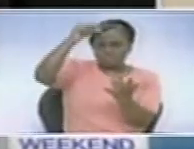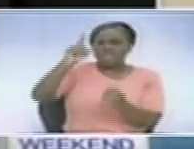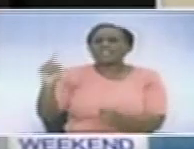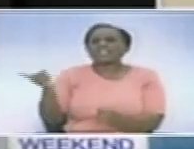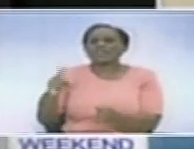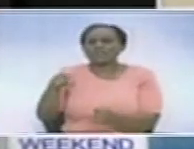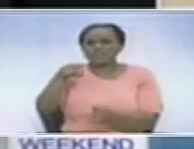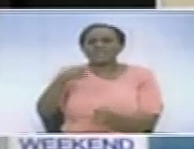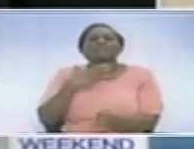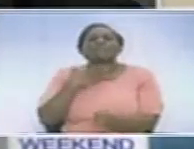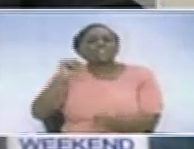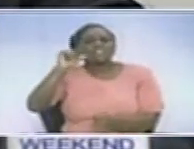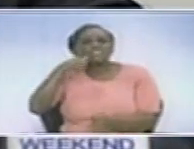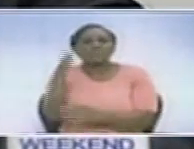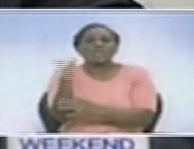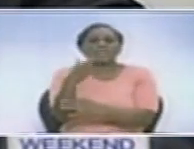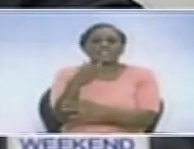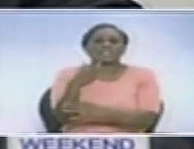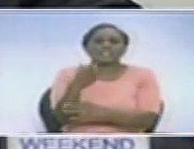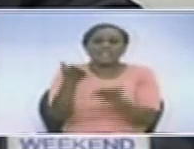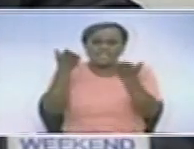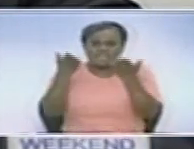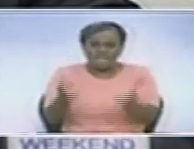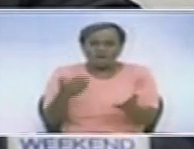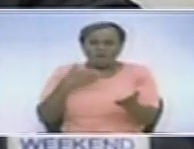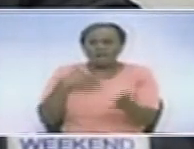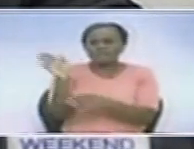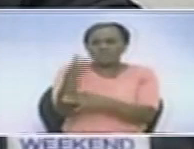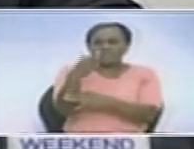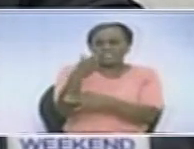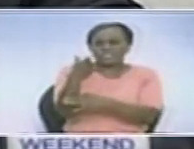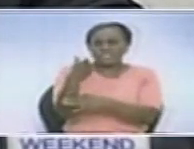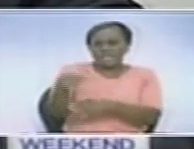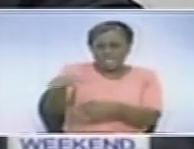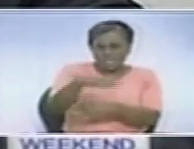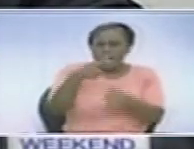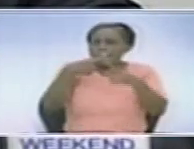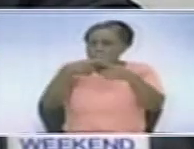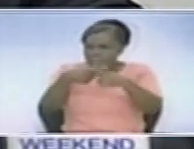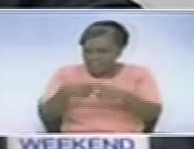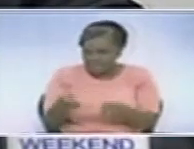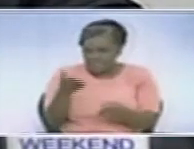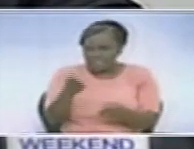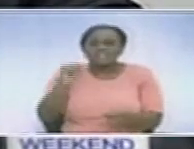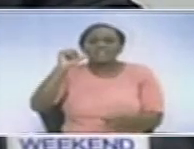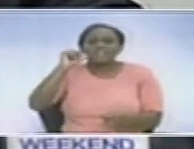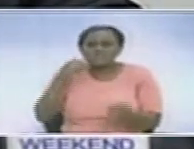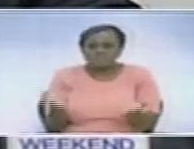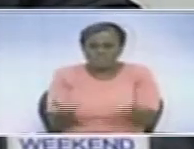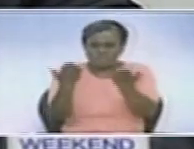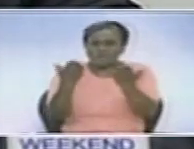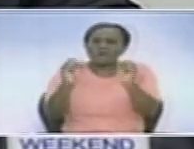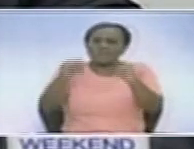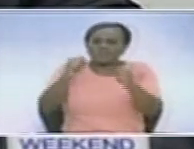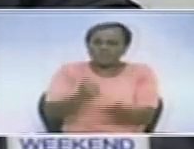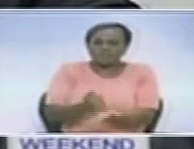new embassies. We're already a diplomatic hub for the region, but this new upgrade can only help us become